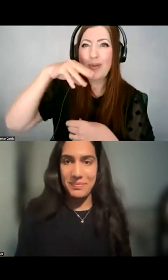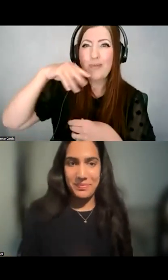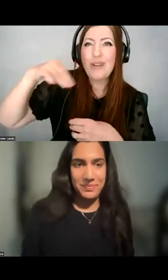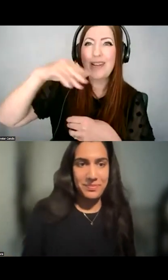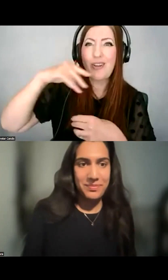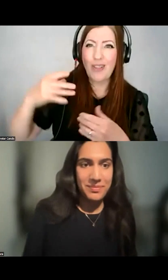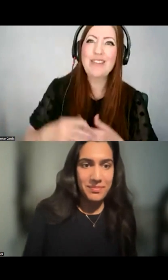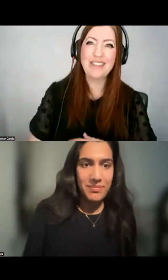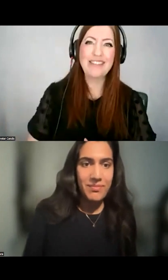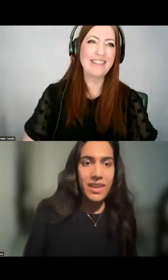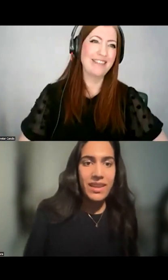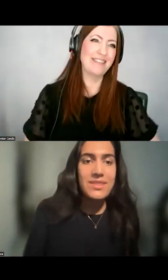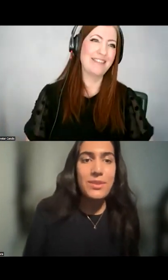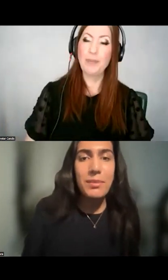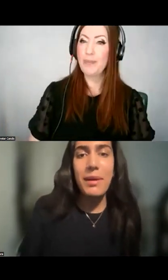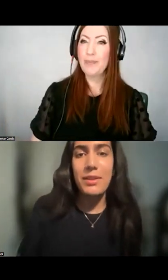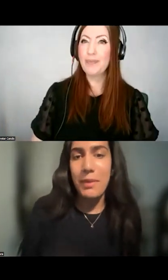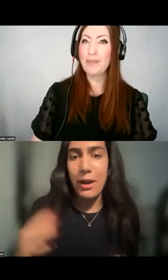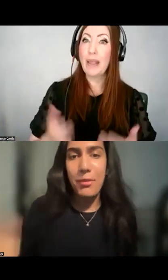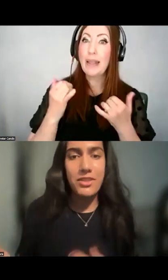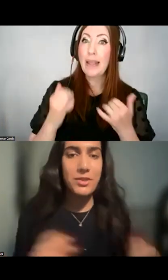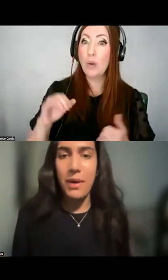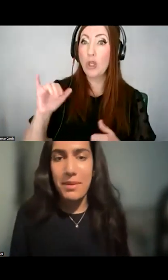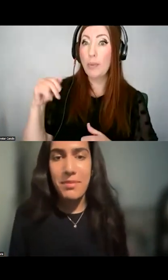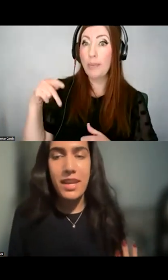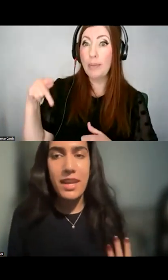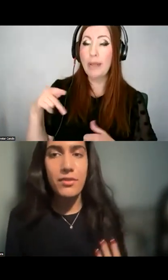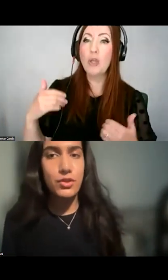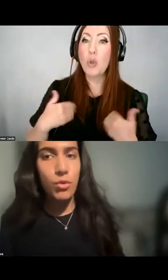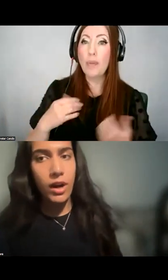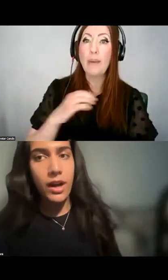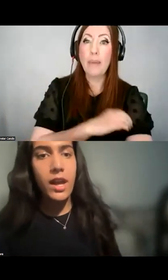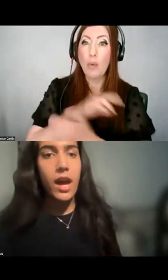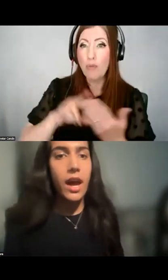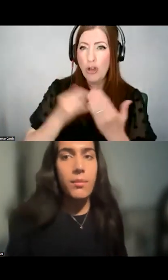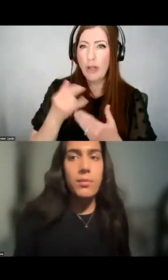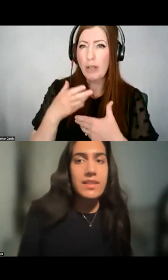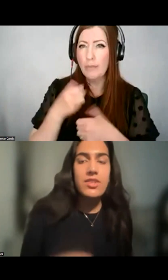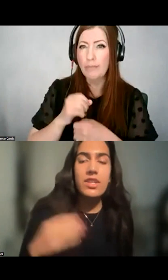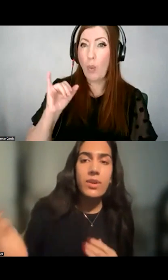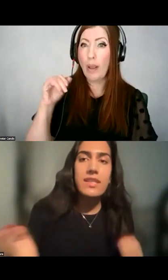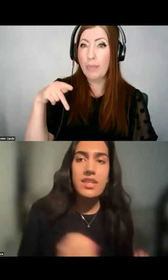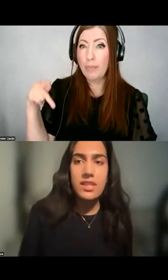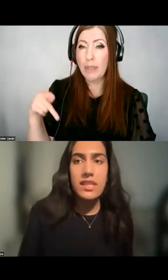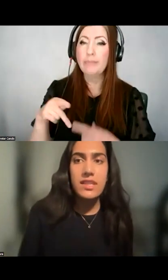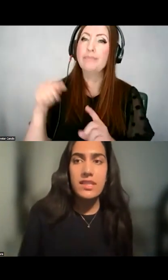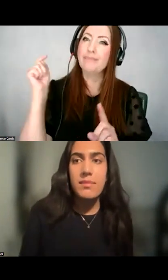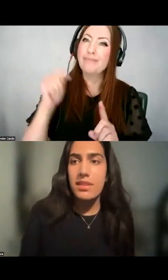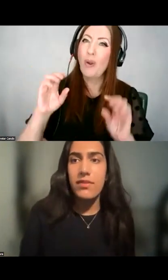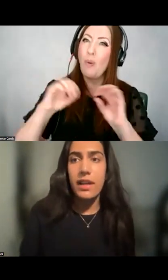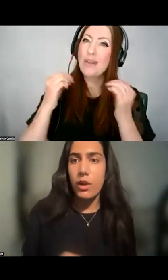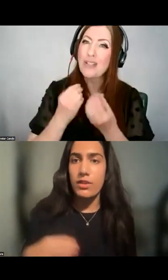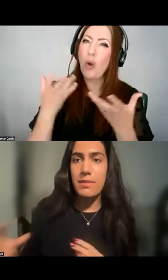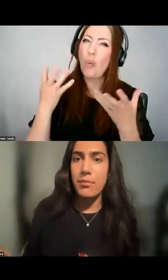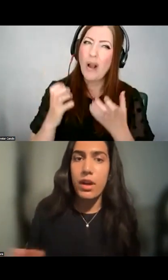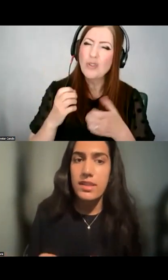please. Yeah, so a little bit about the Youth Power Project, or YPP for short. Essentially, the organization seeks to